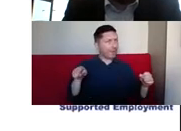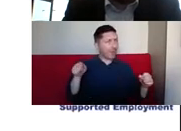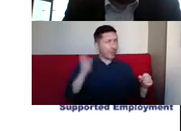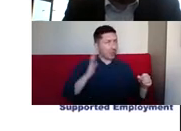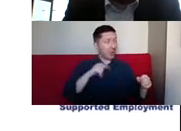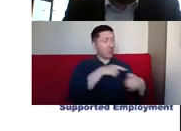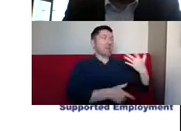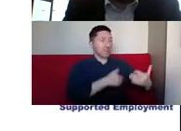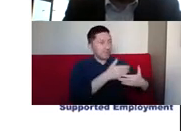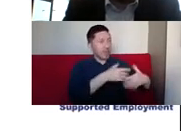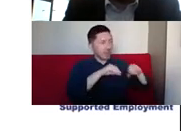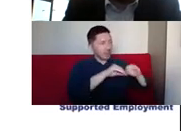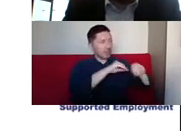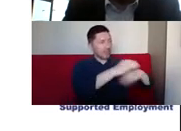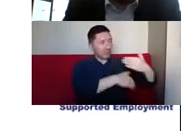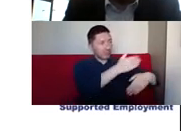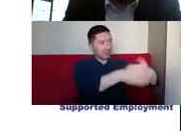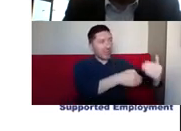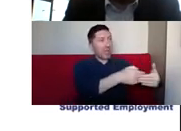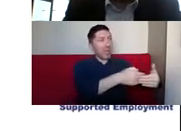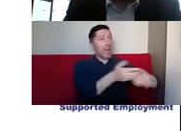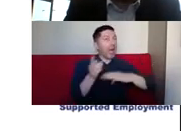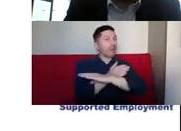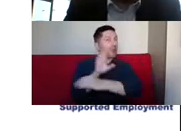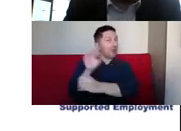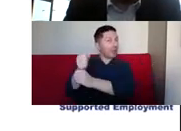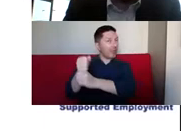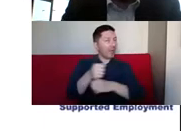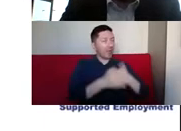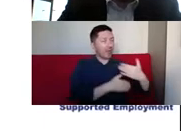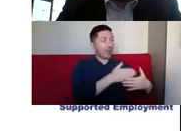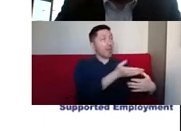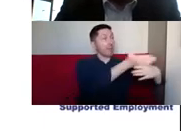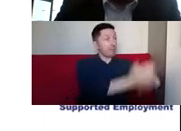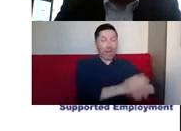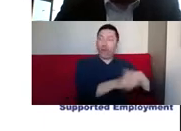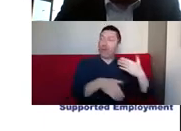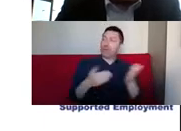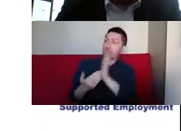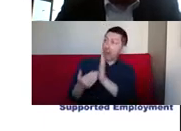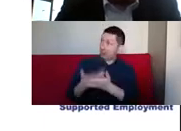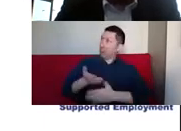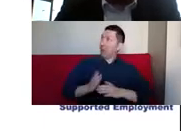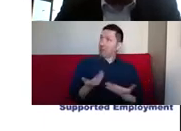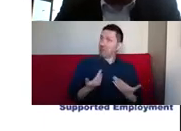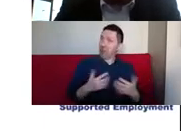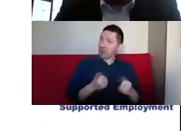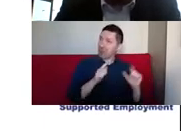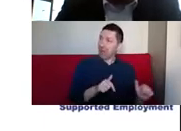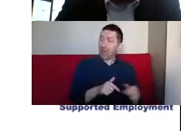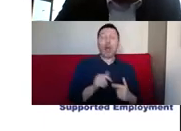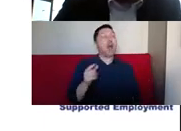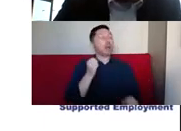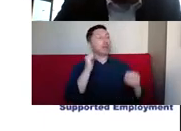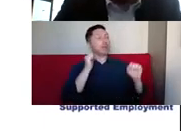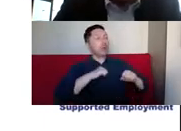again, there's not much difference between disabled and non-disabled employees. Not many people stay in the same job for their whole